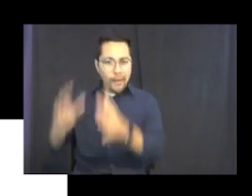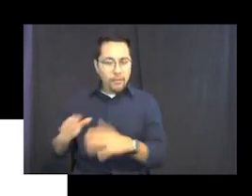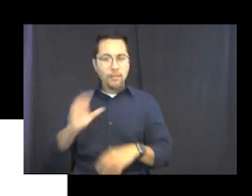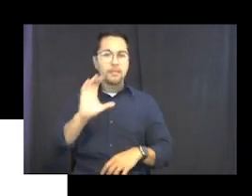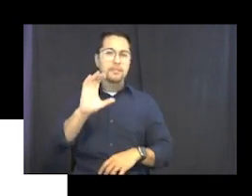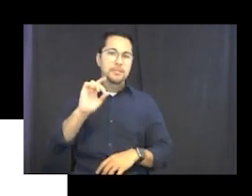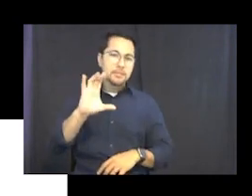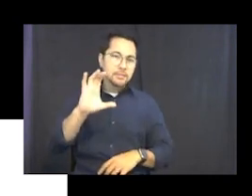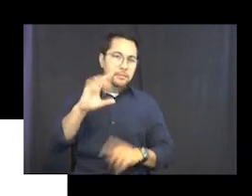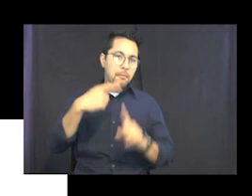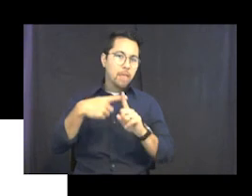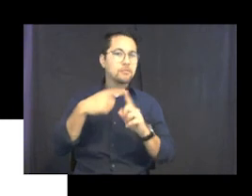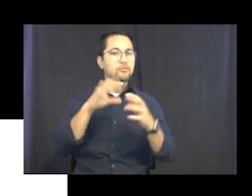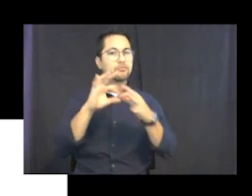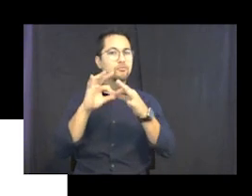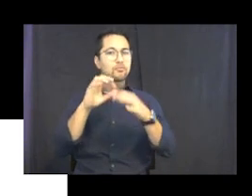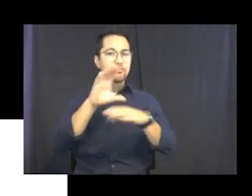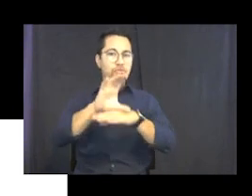Plus consultant, but